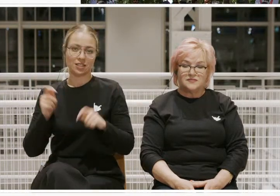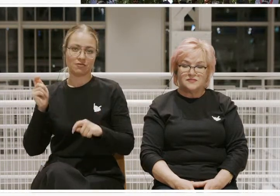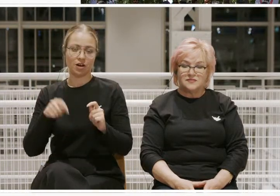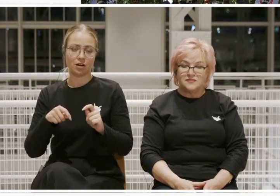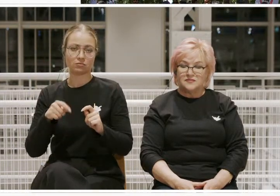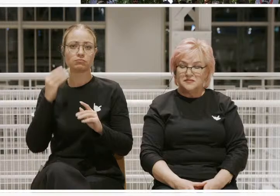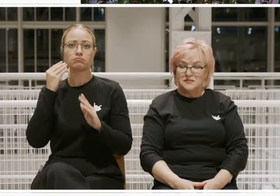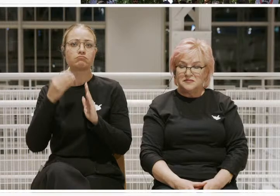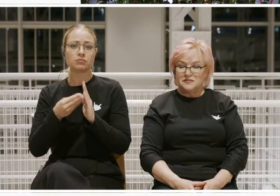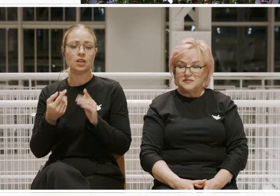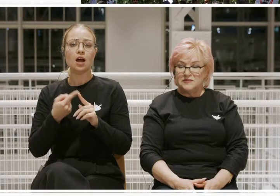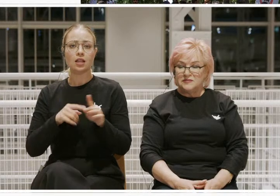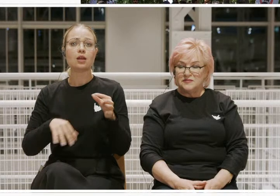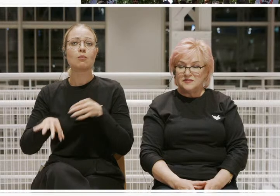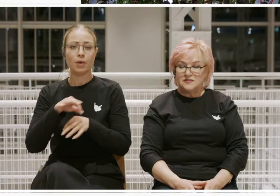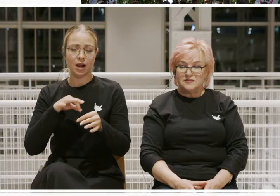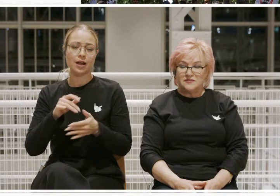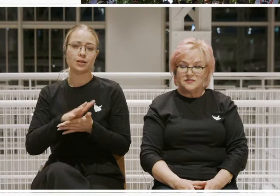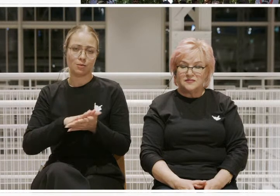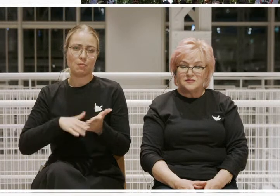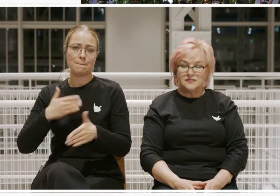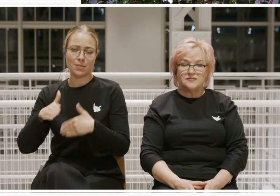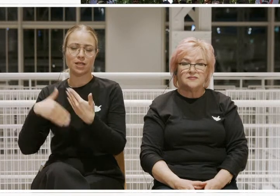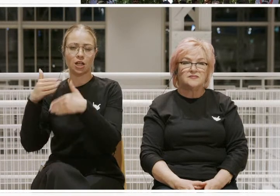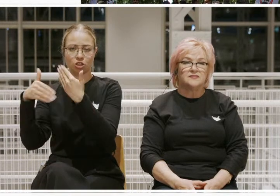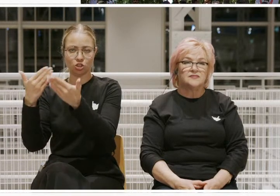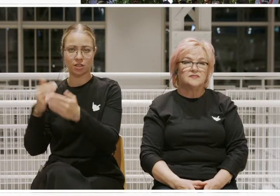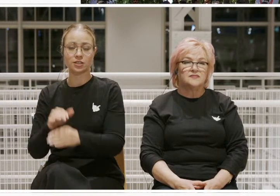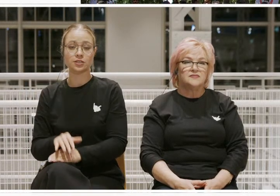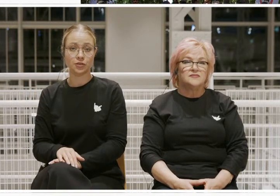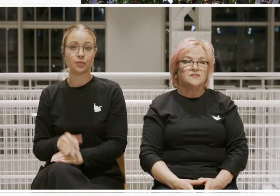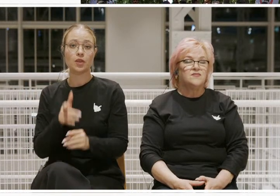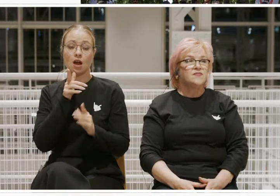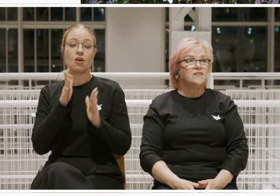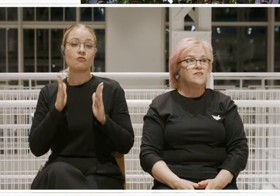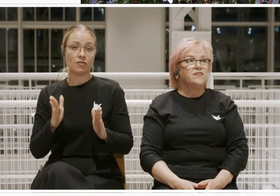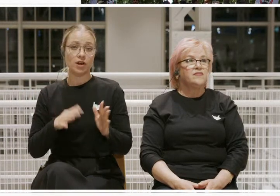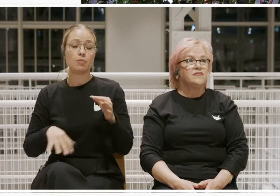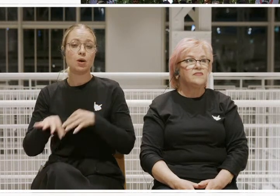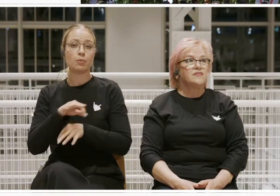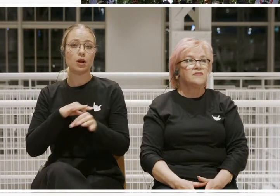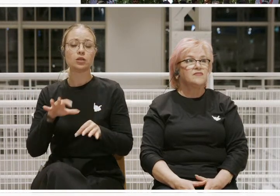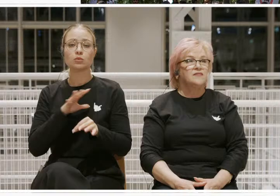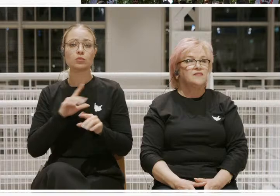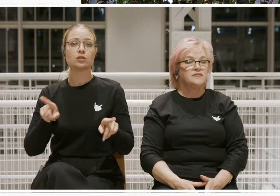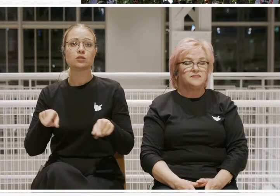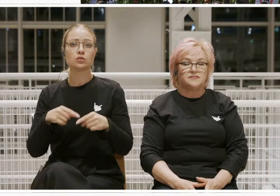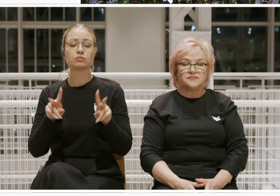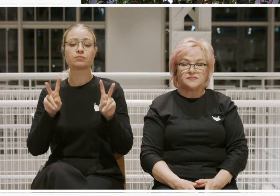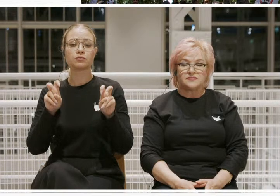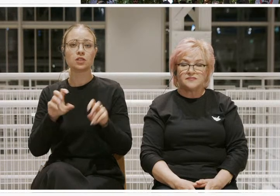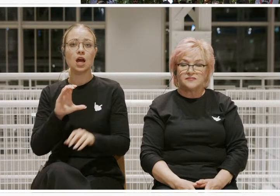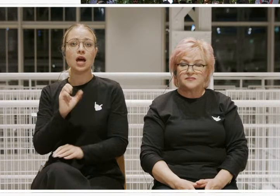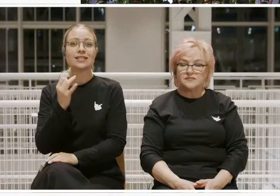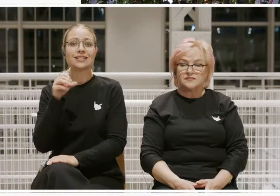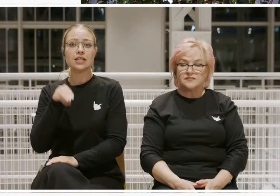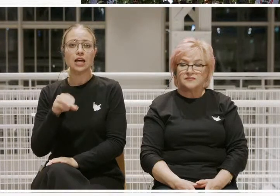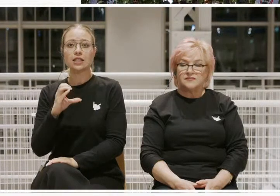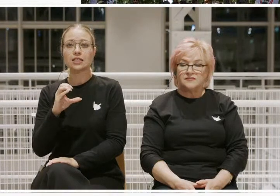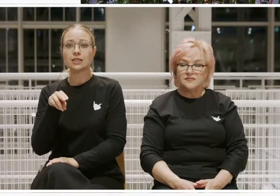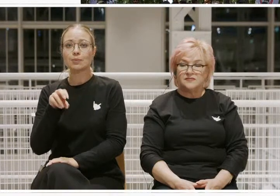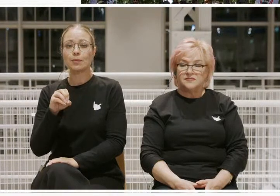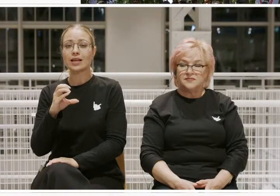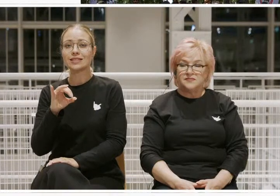a site-specific installation at Büyükdere 35 in the form of a muhallebici, a pudding